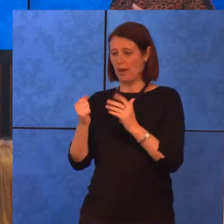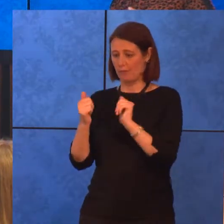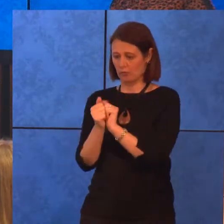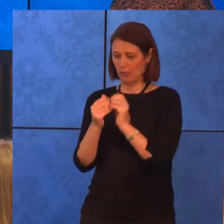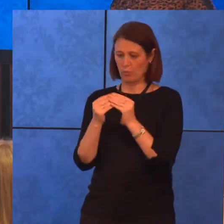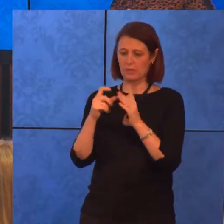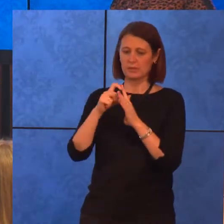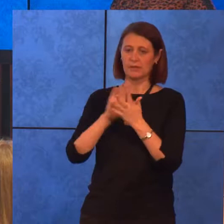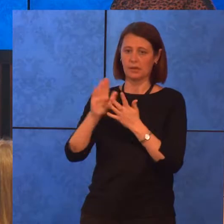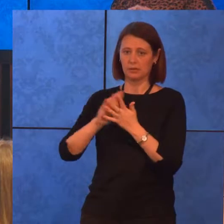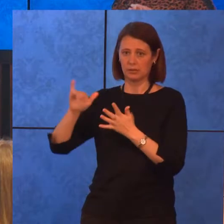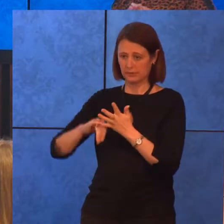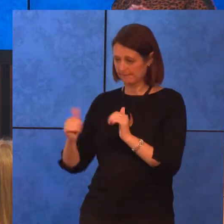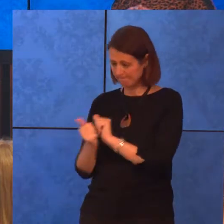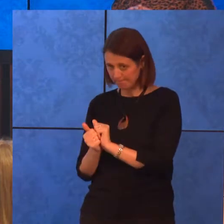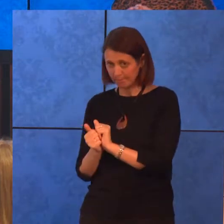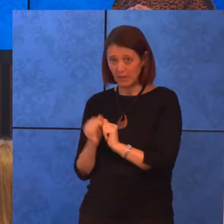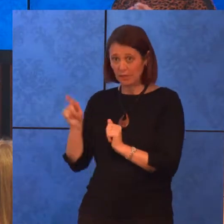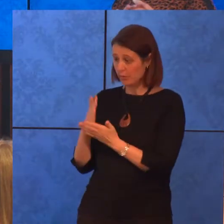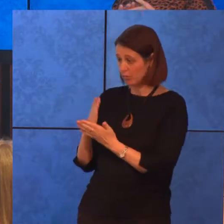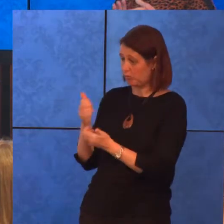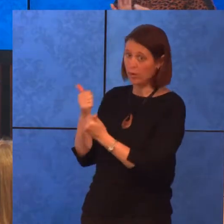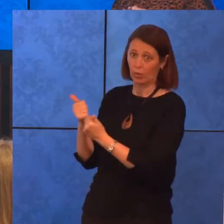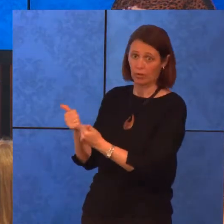with Department of Human Services, who have been very good,